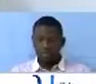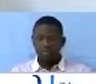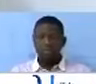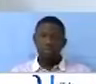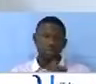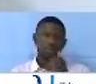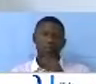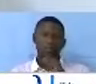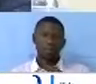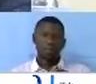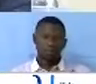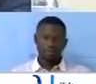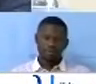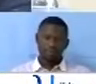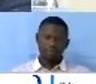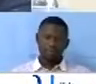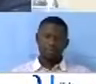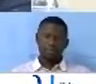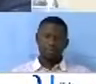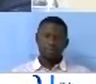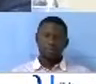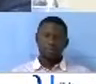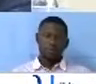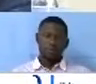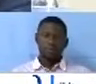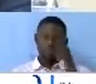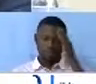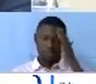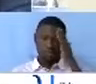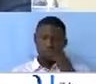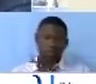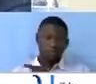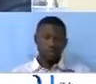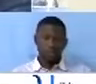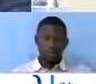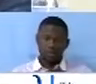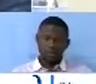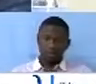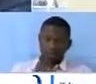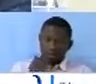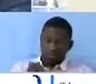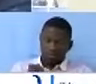And do you realize that these detentions were